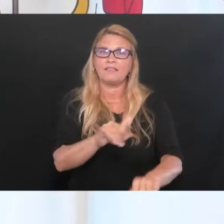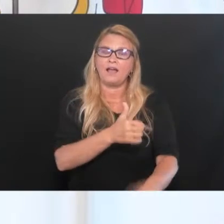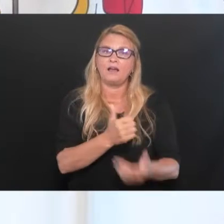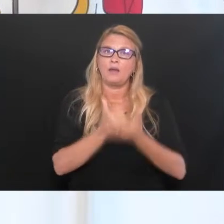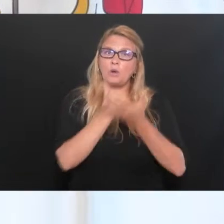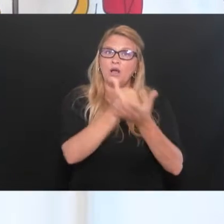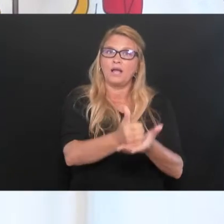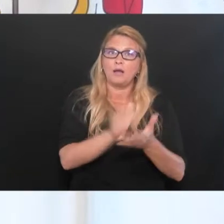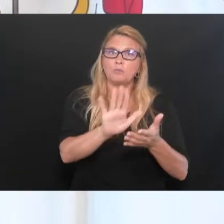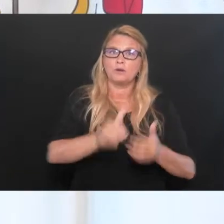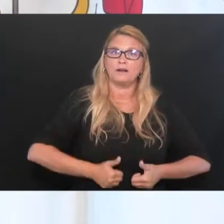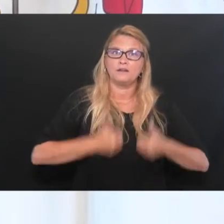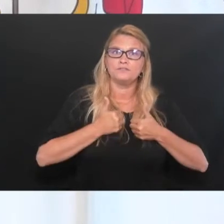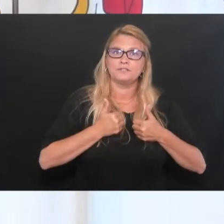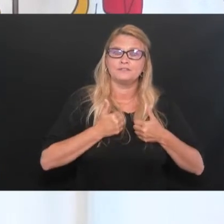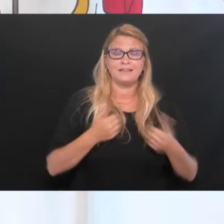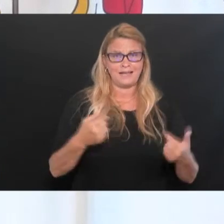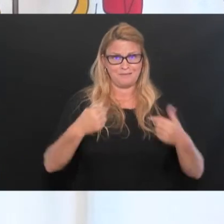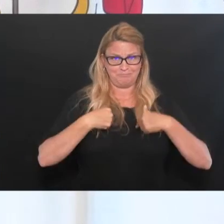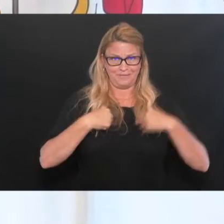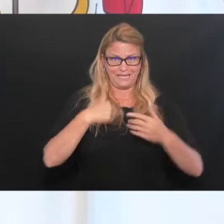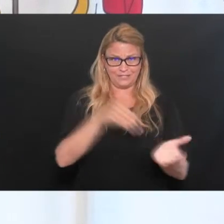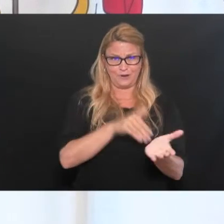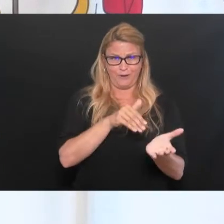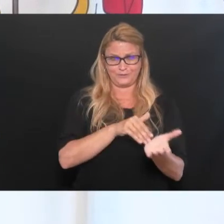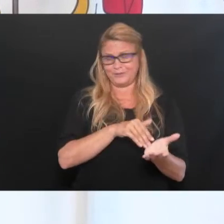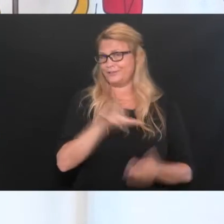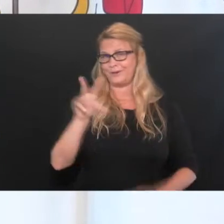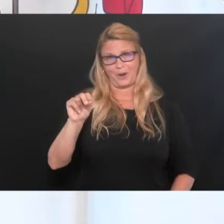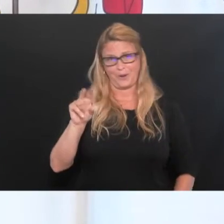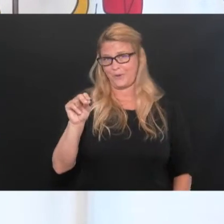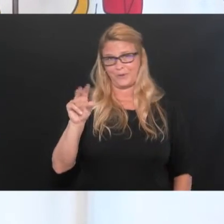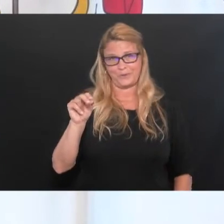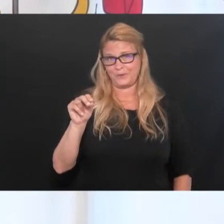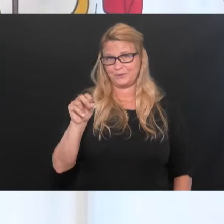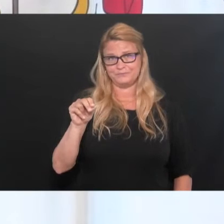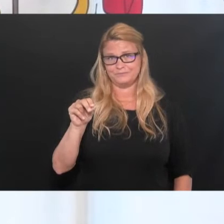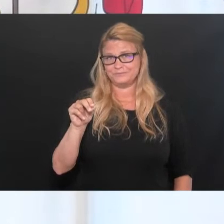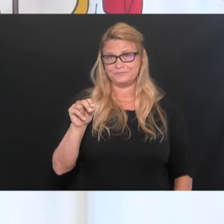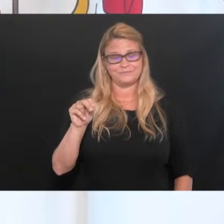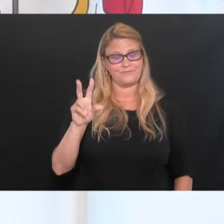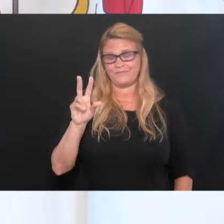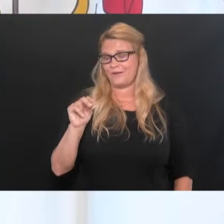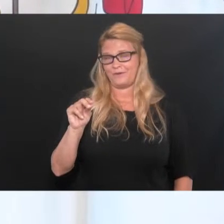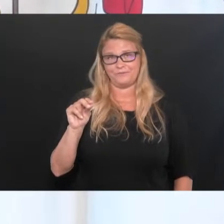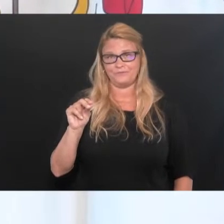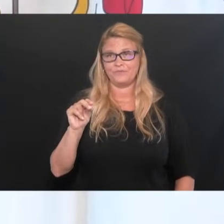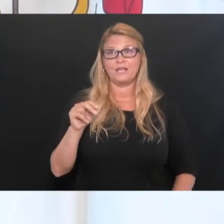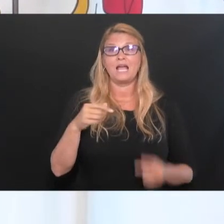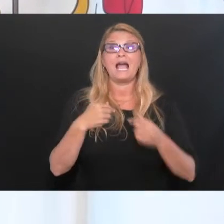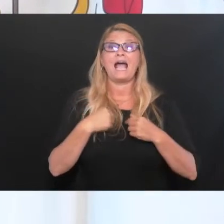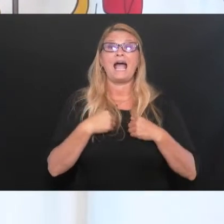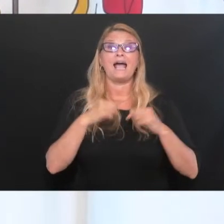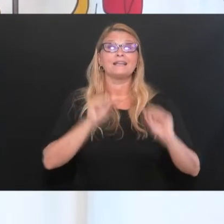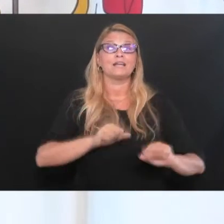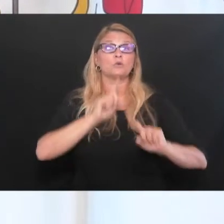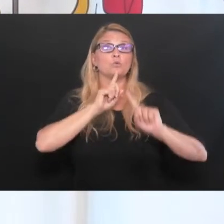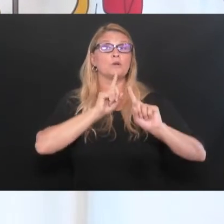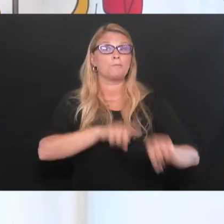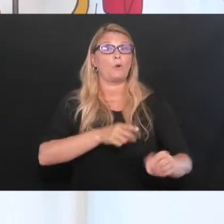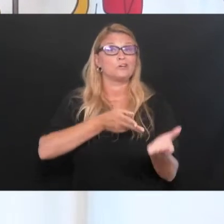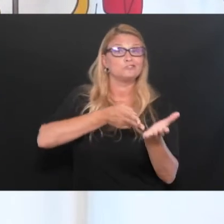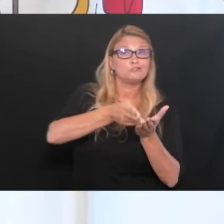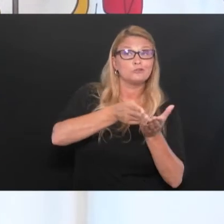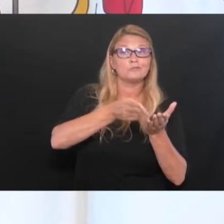And I'm not a doctor. You know, I don't profess to be that at all. All I can do is report to you the truth